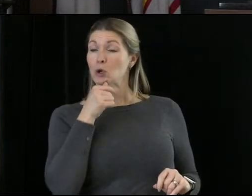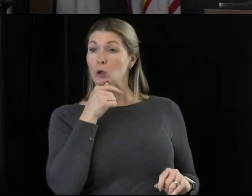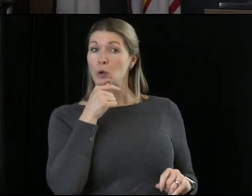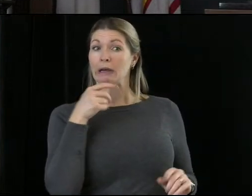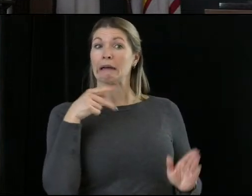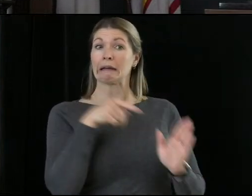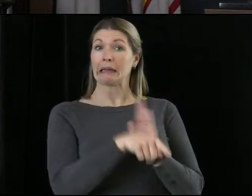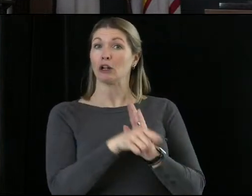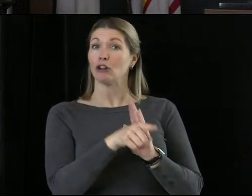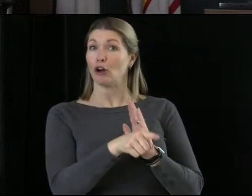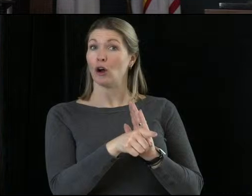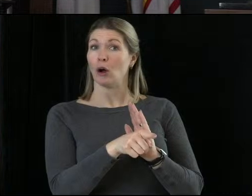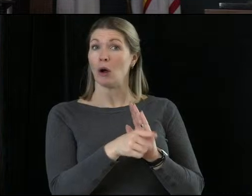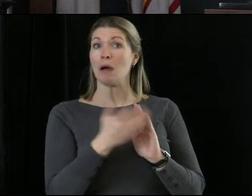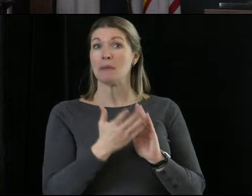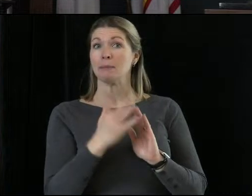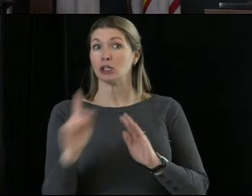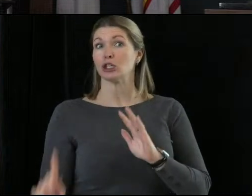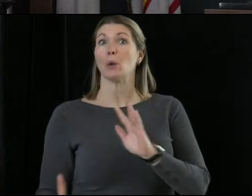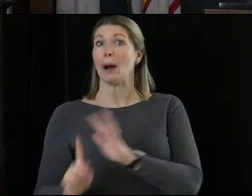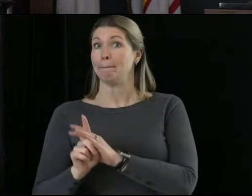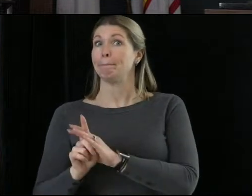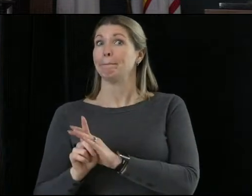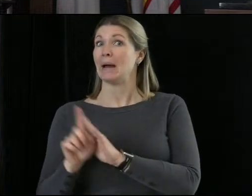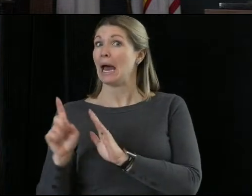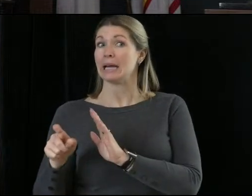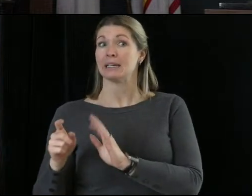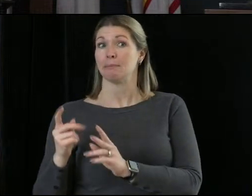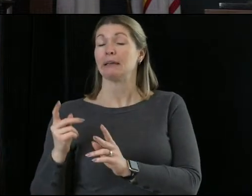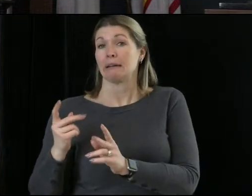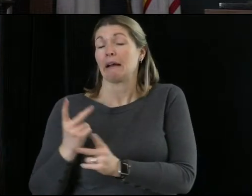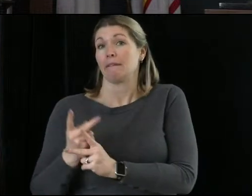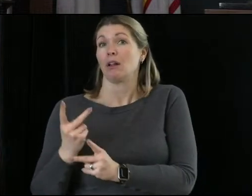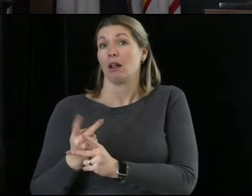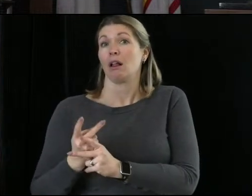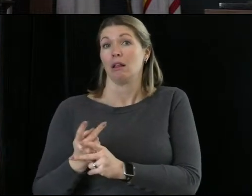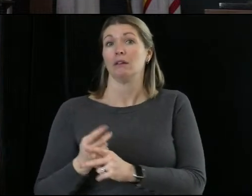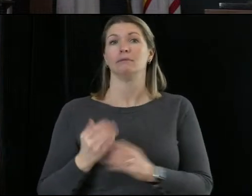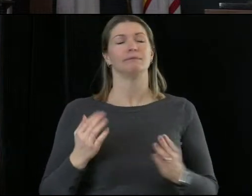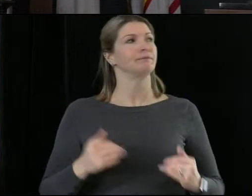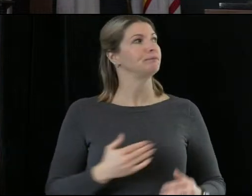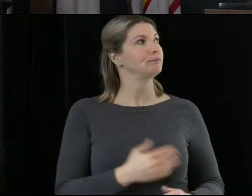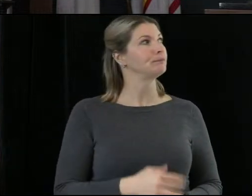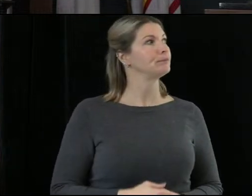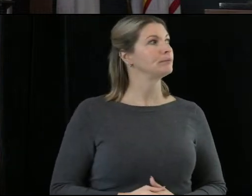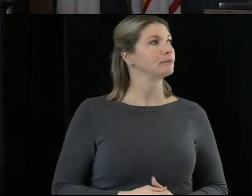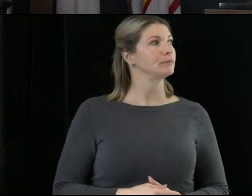taken her might come out. You know, that happens at times. Next.